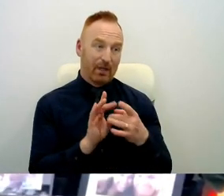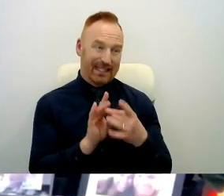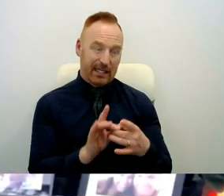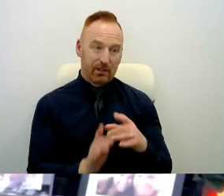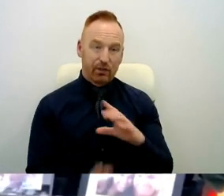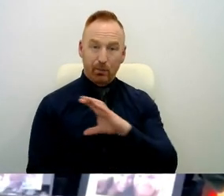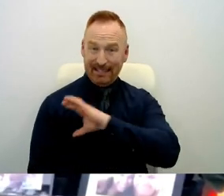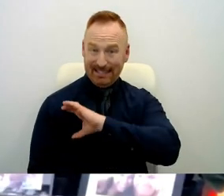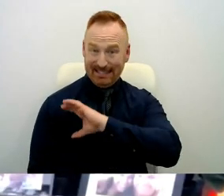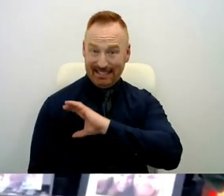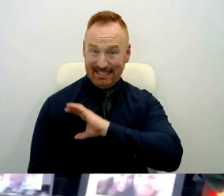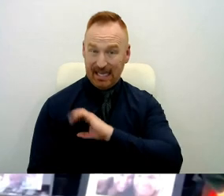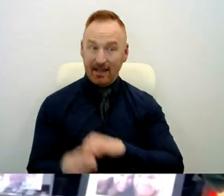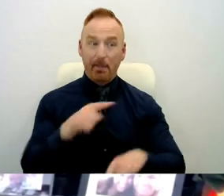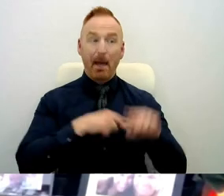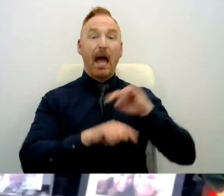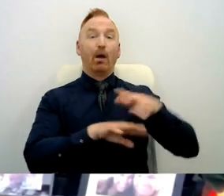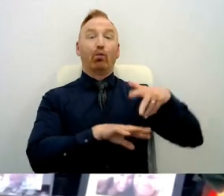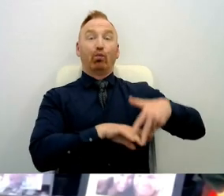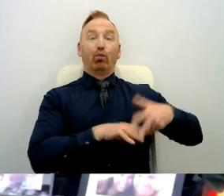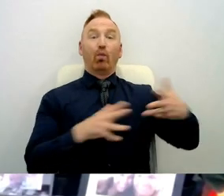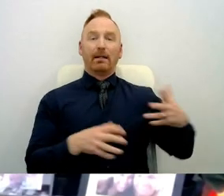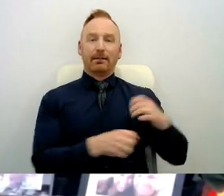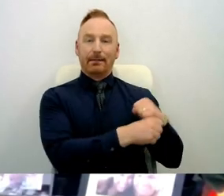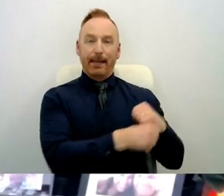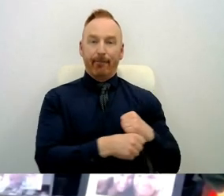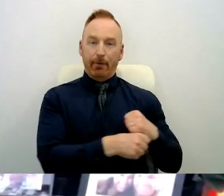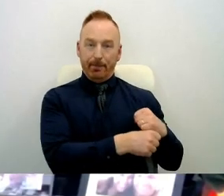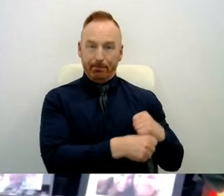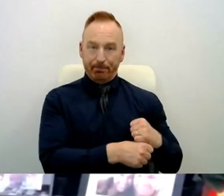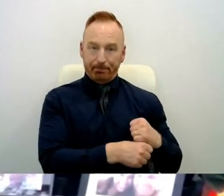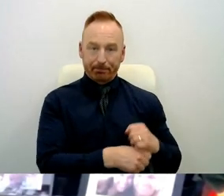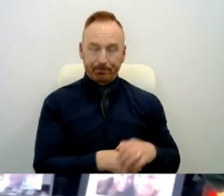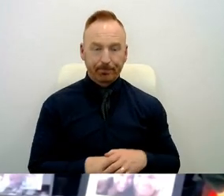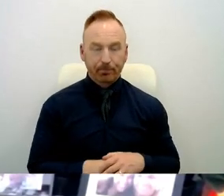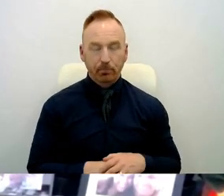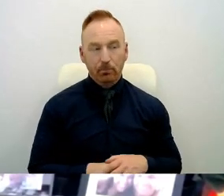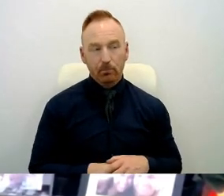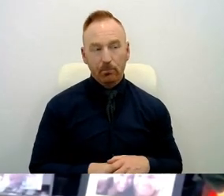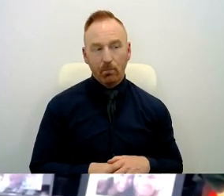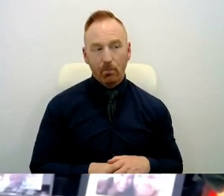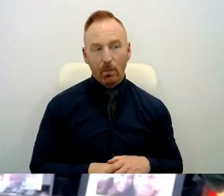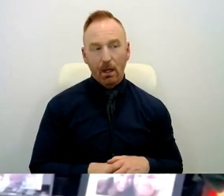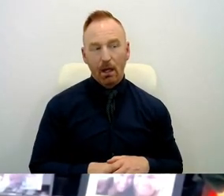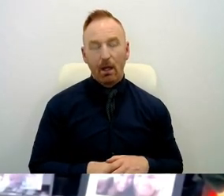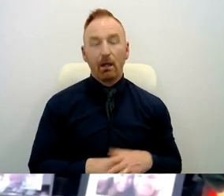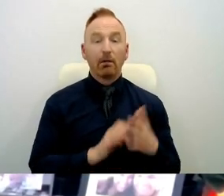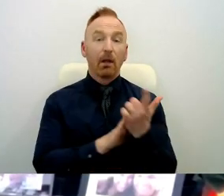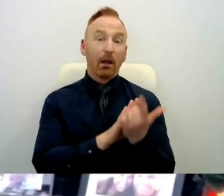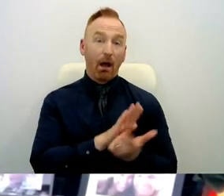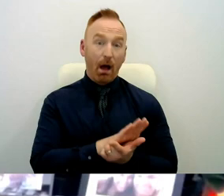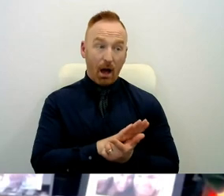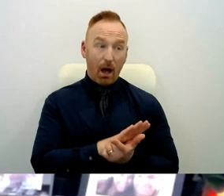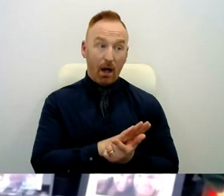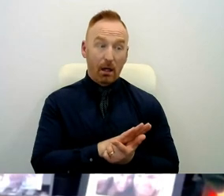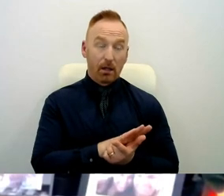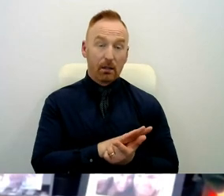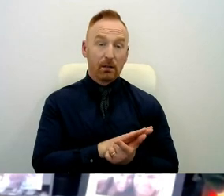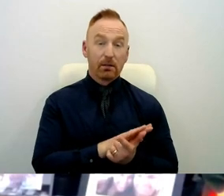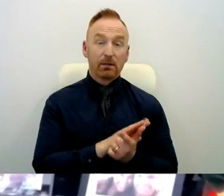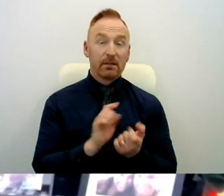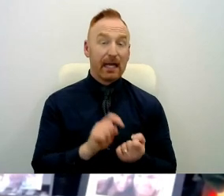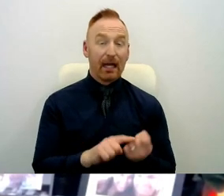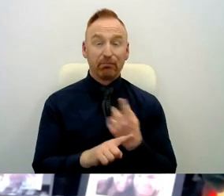policing has its roots in slavery. And so that those, the laws that have